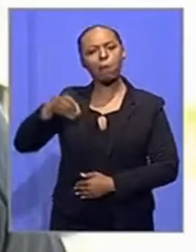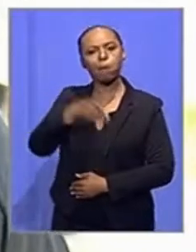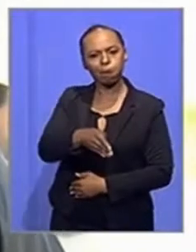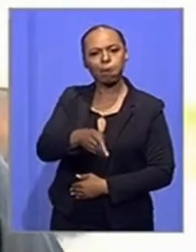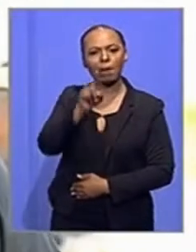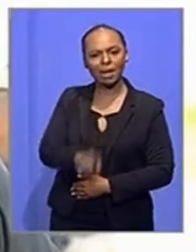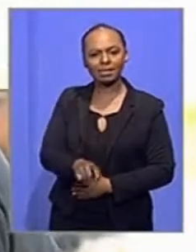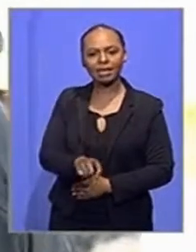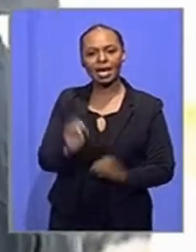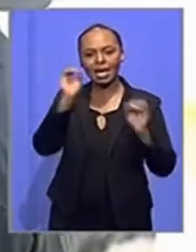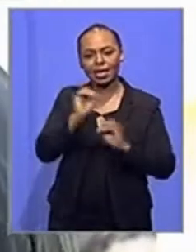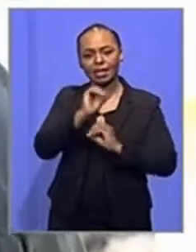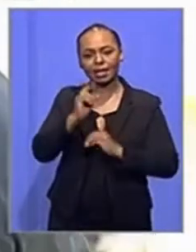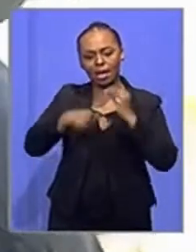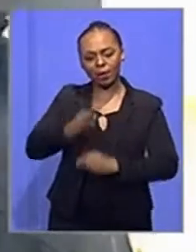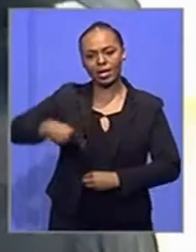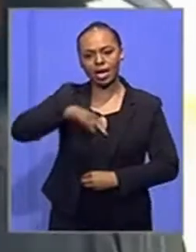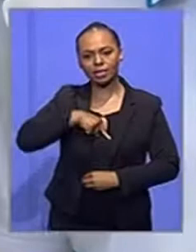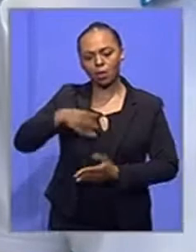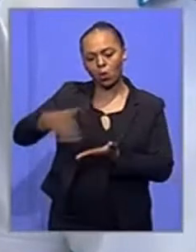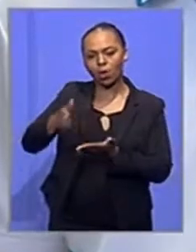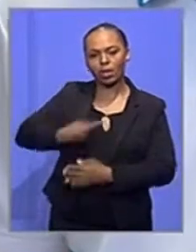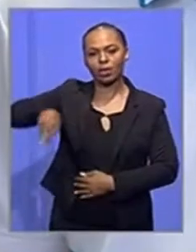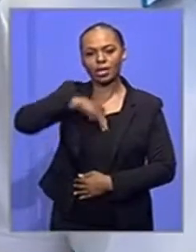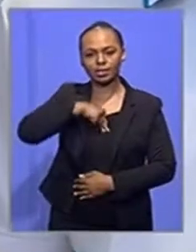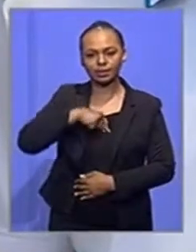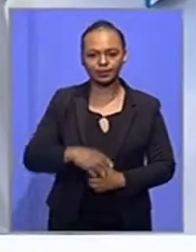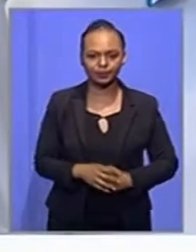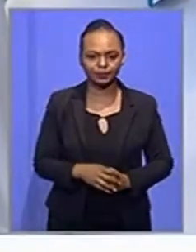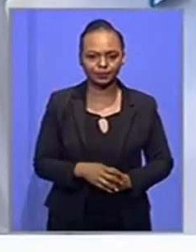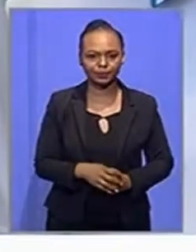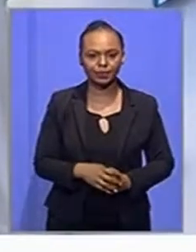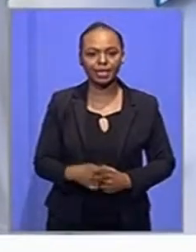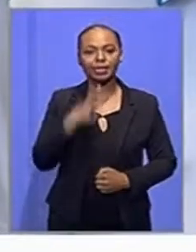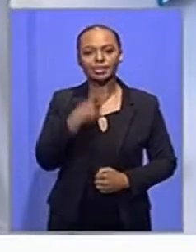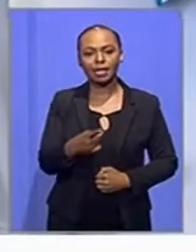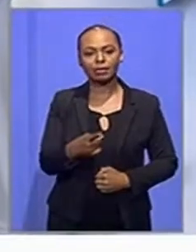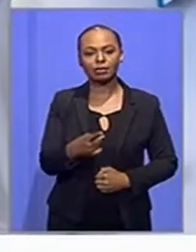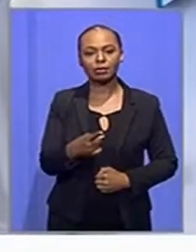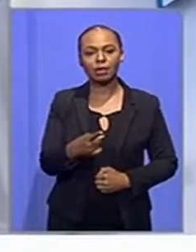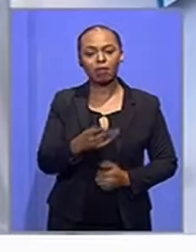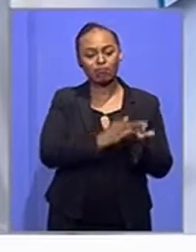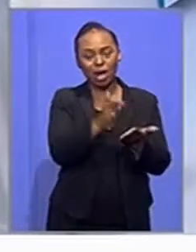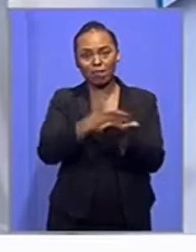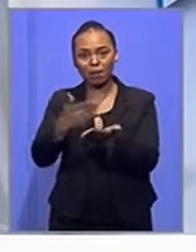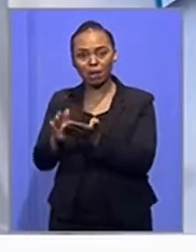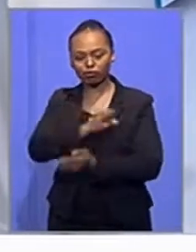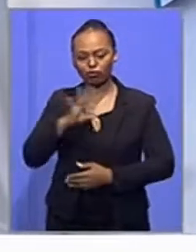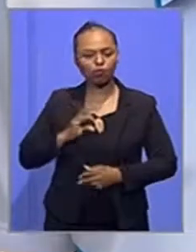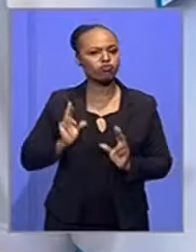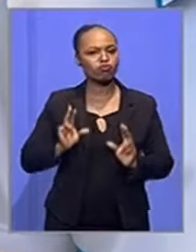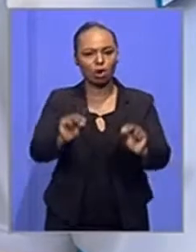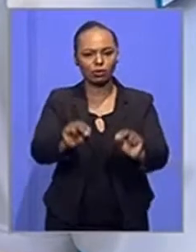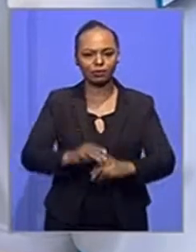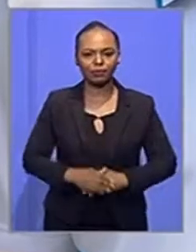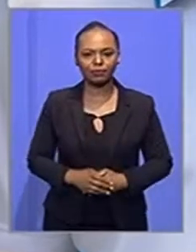Nothing about us without us. We are saying no retrenchments as the African Transformation Movement.